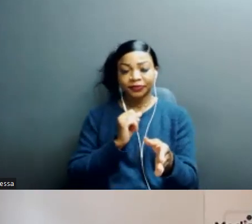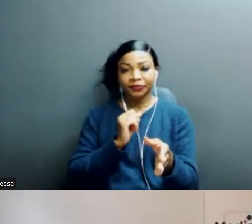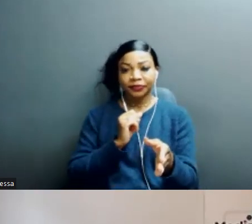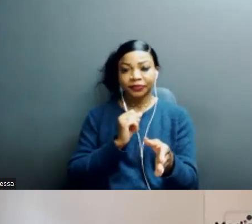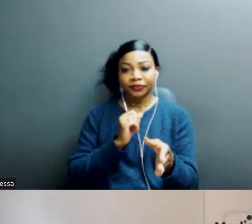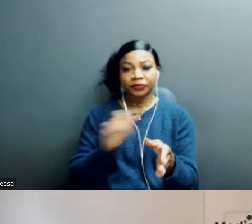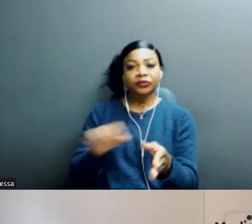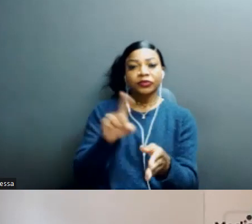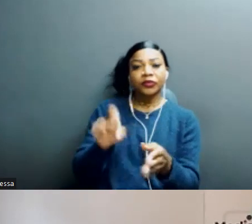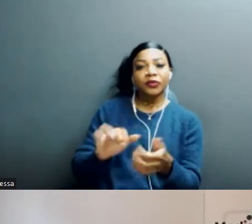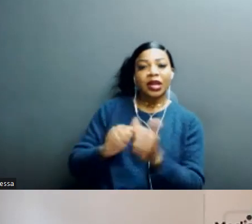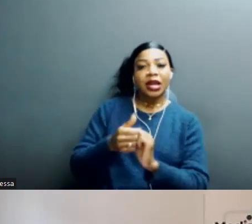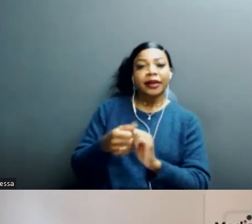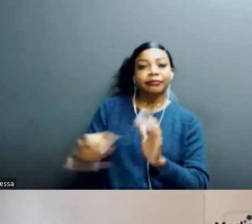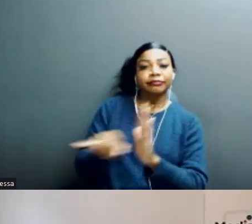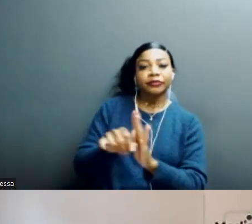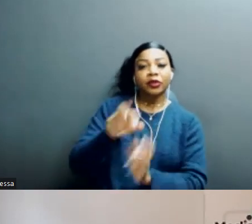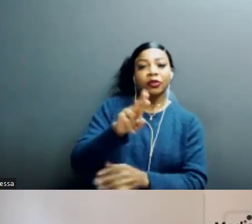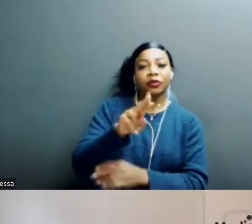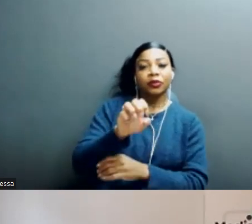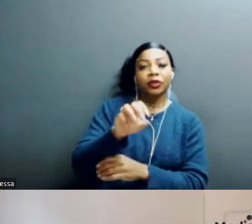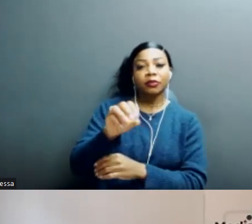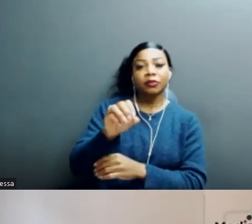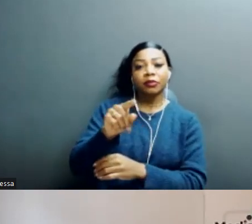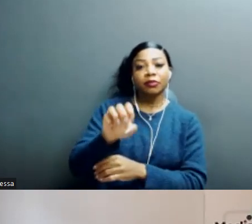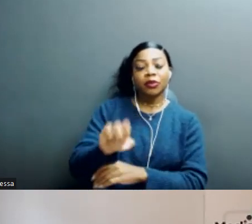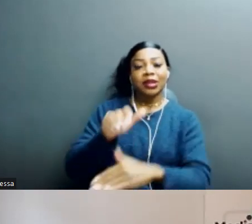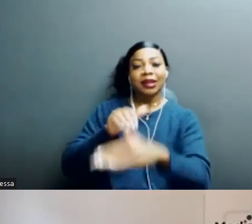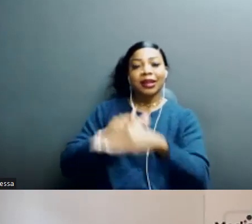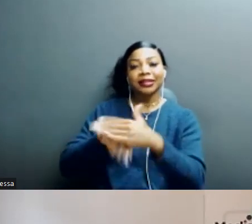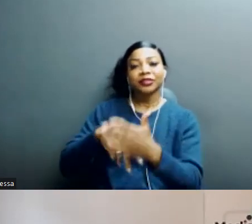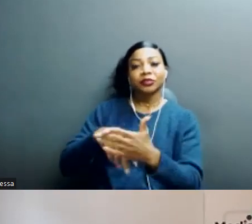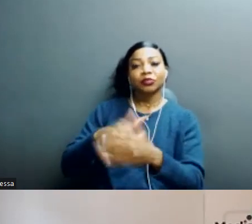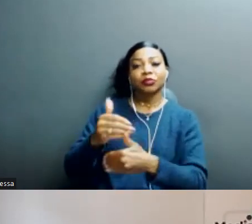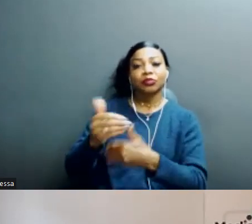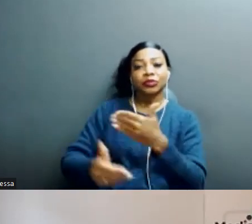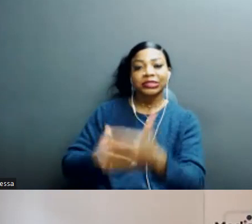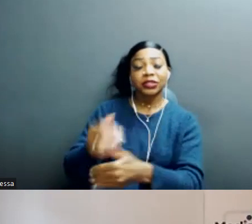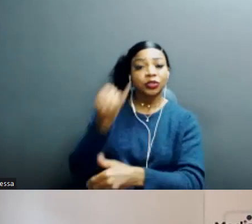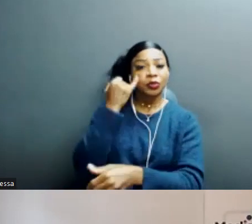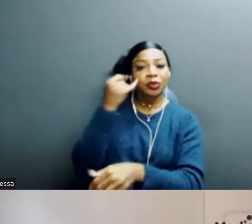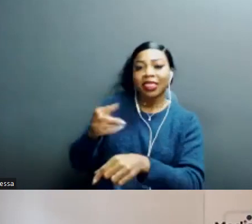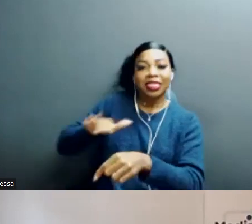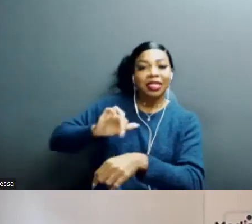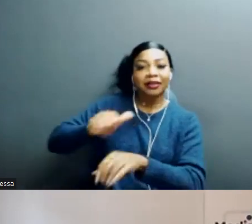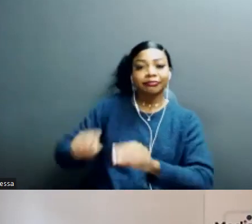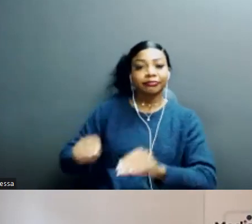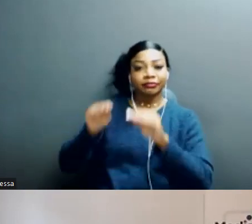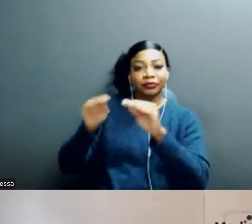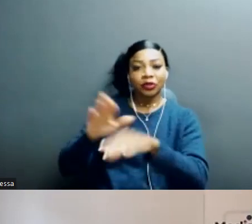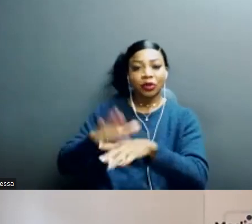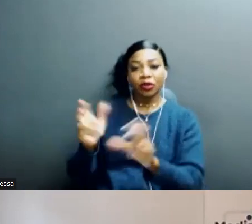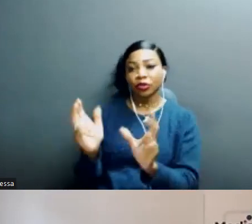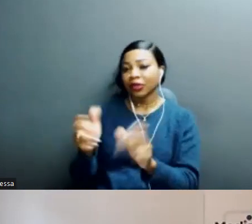how to identify a remote access programs you know if somebody has installed a remote access program on your computer one way or